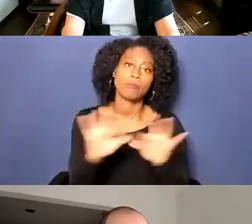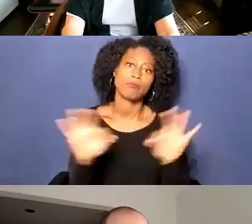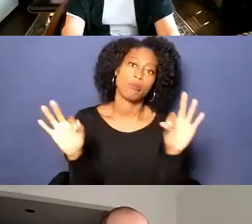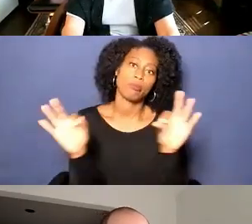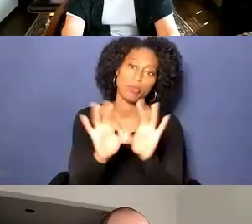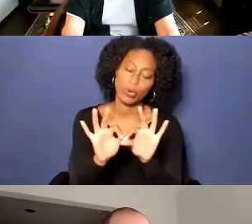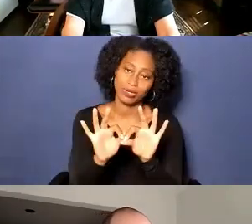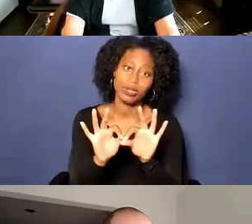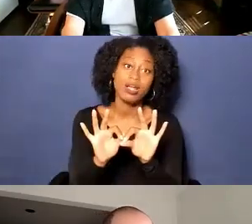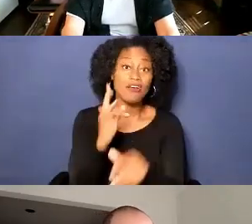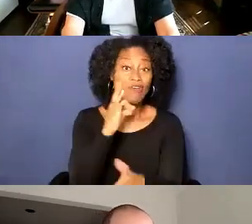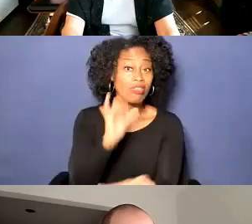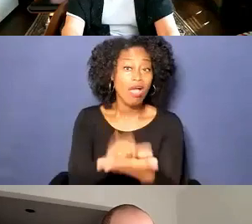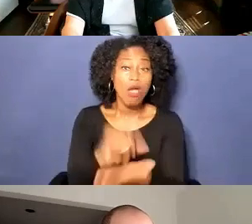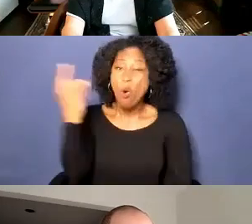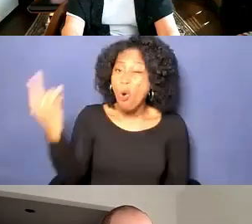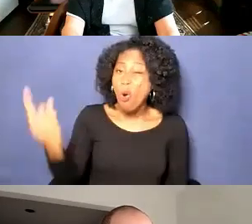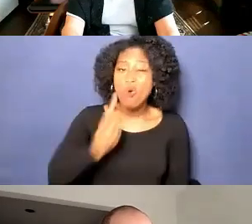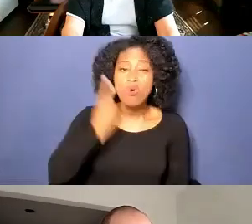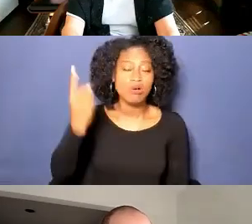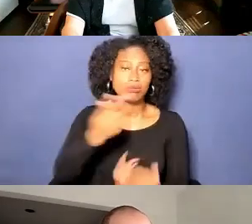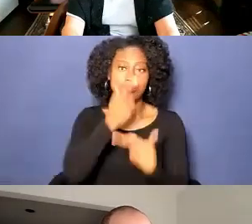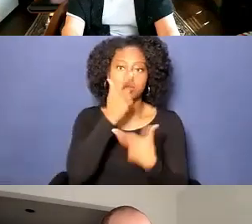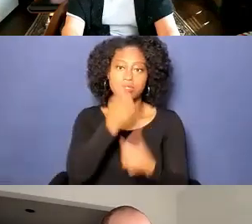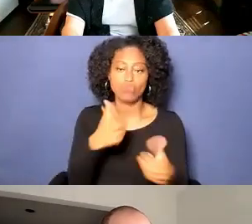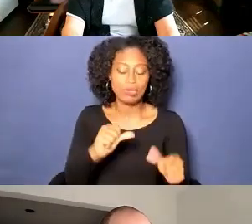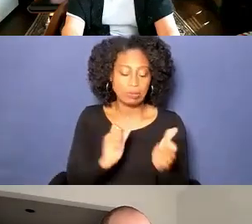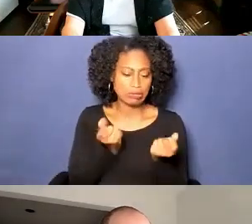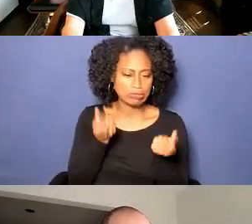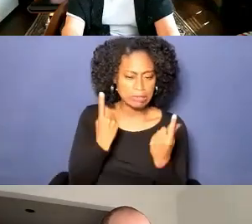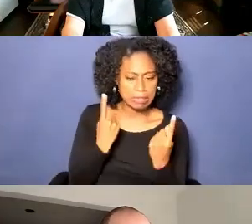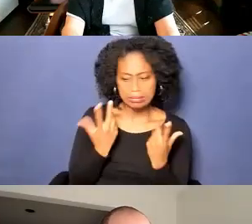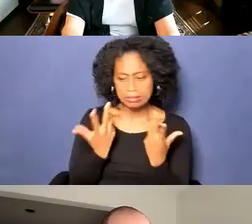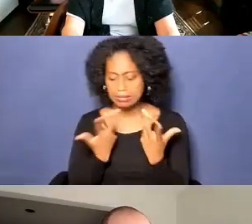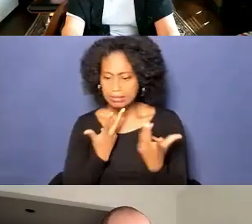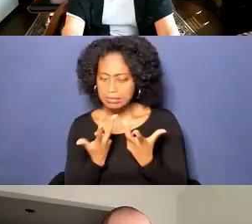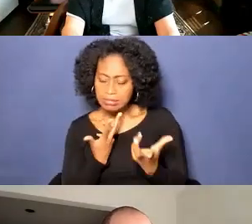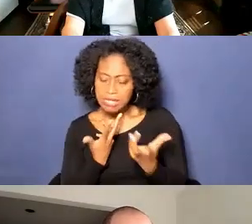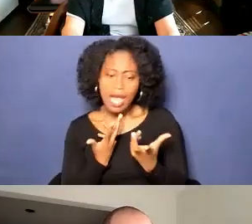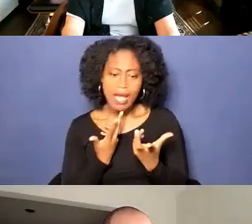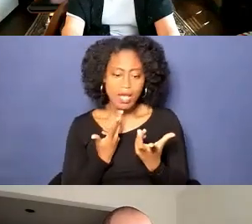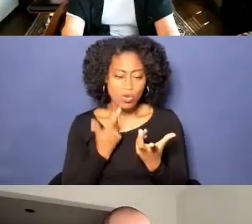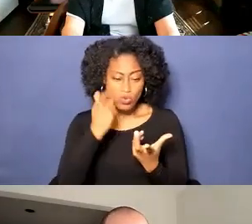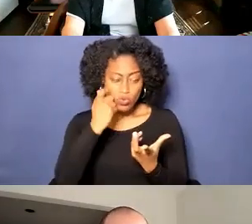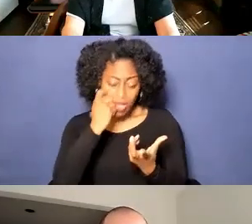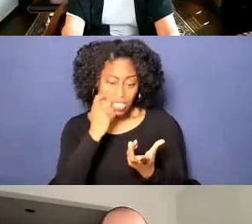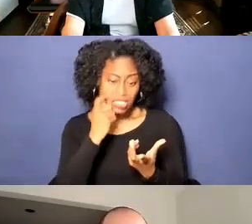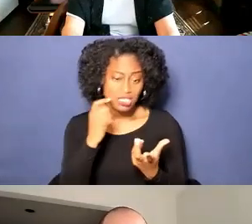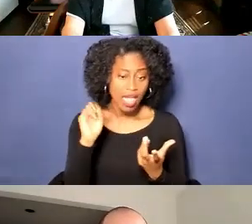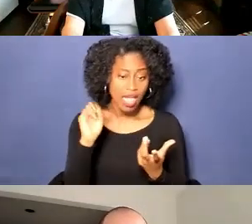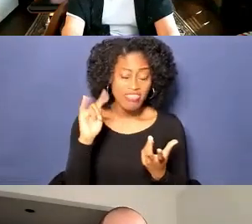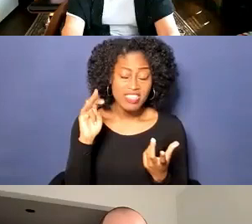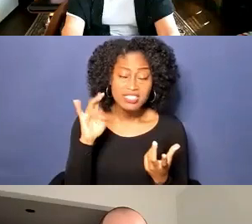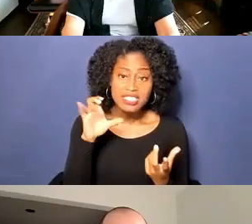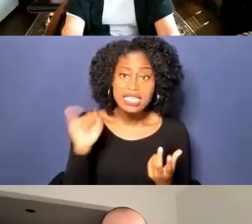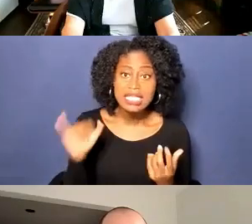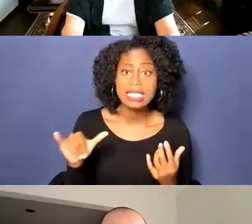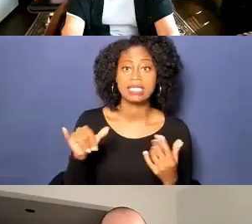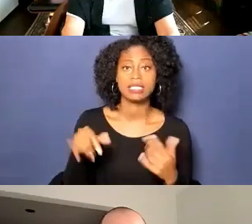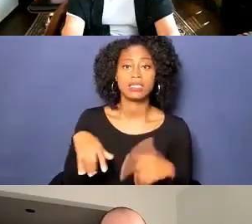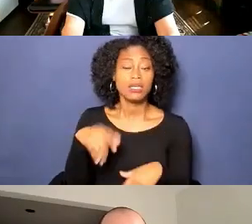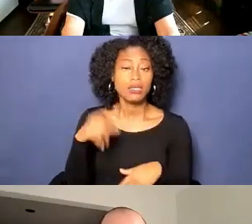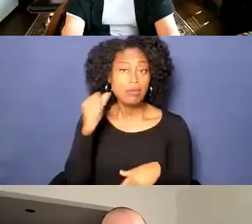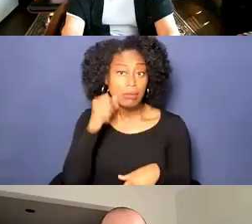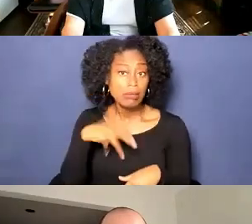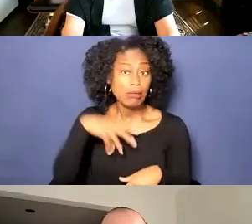we're always interested in trying to understand things related to race, ethnicity, and gender. And here